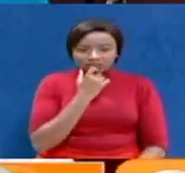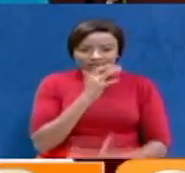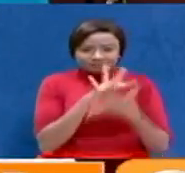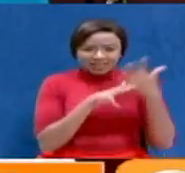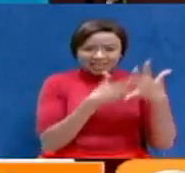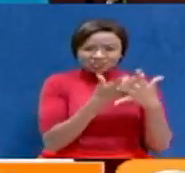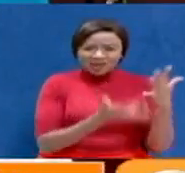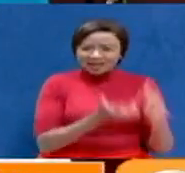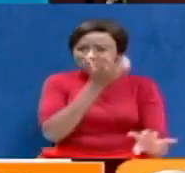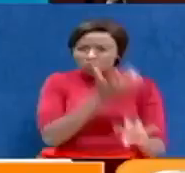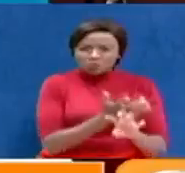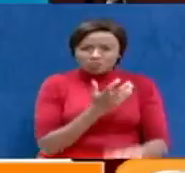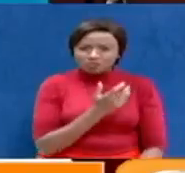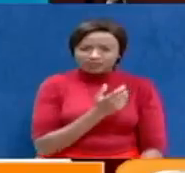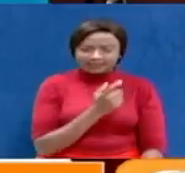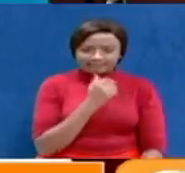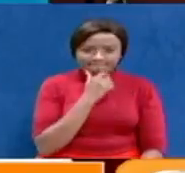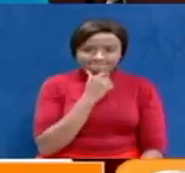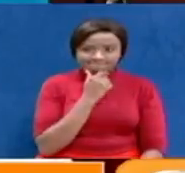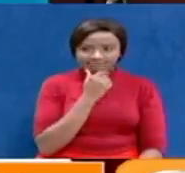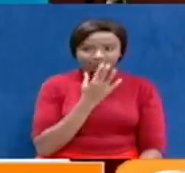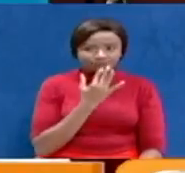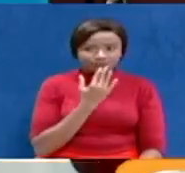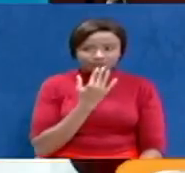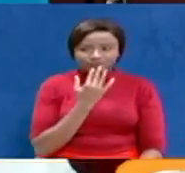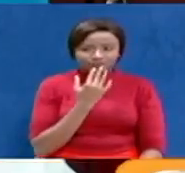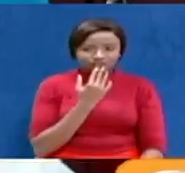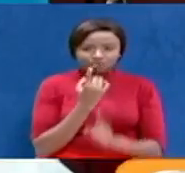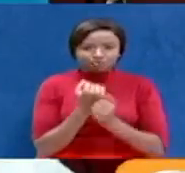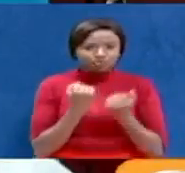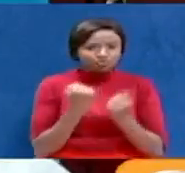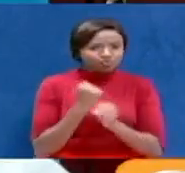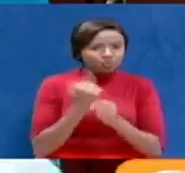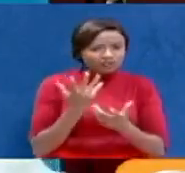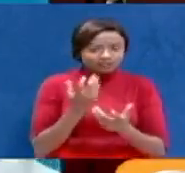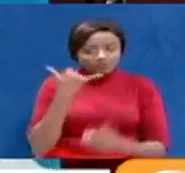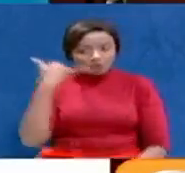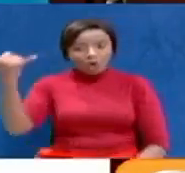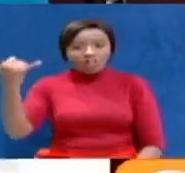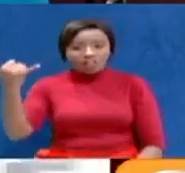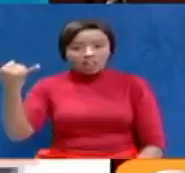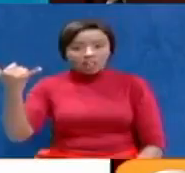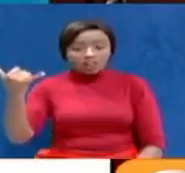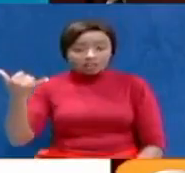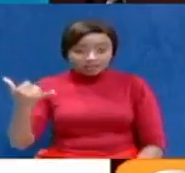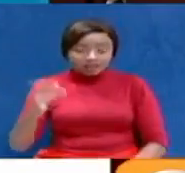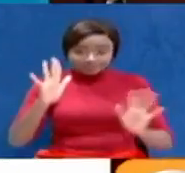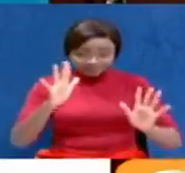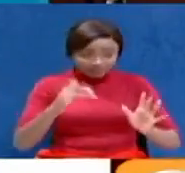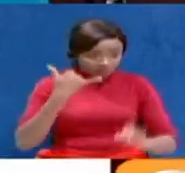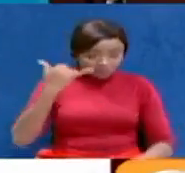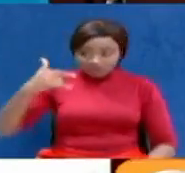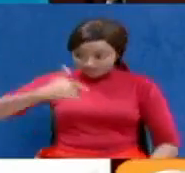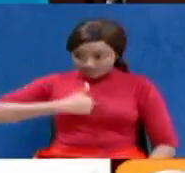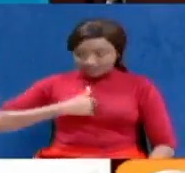having difficulties in accessing, then let us know. You as a person, you say, me,